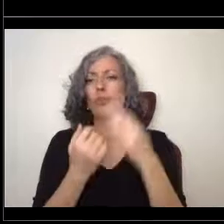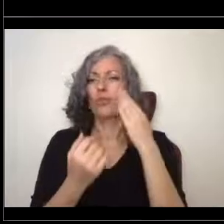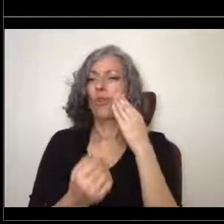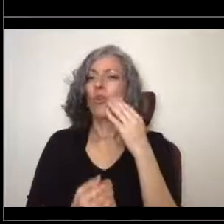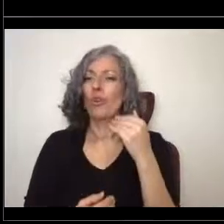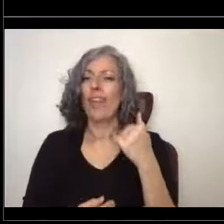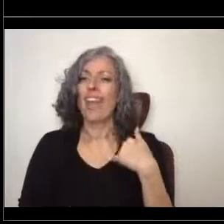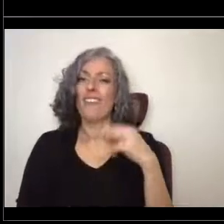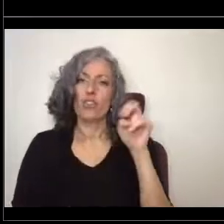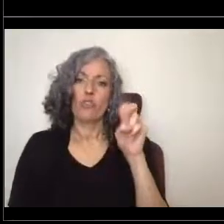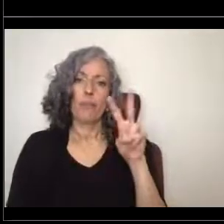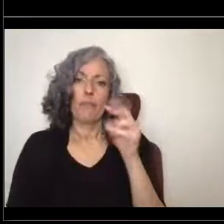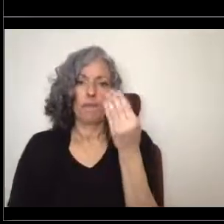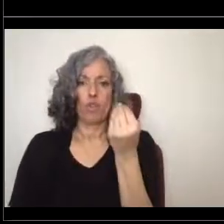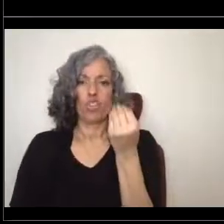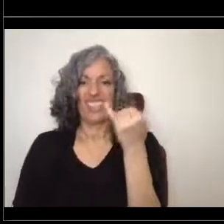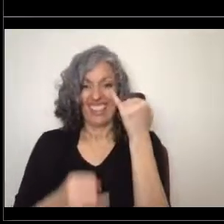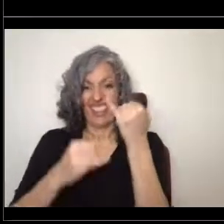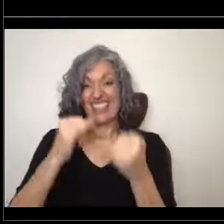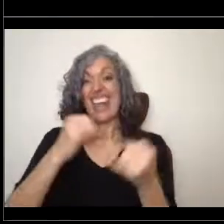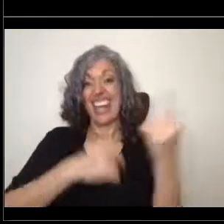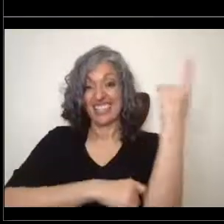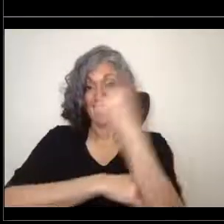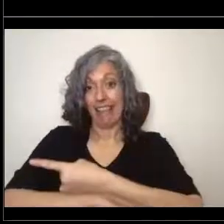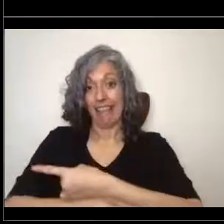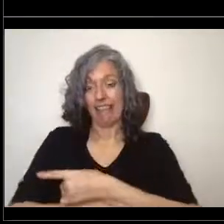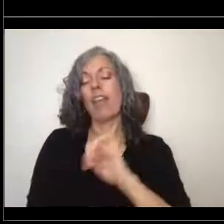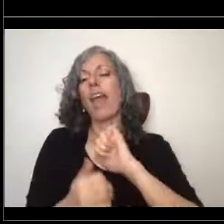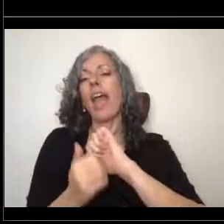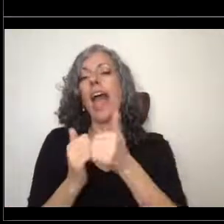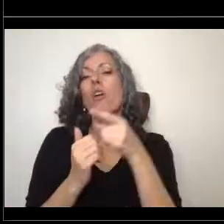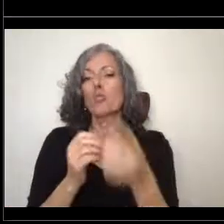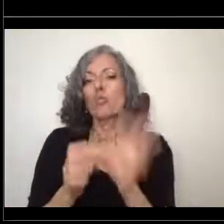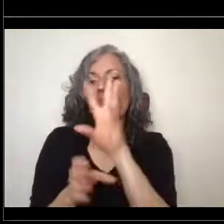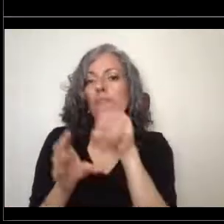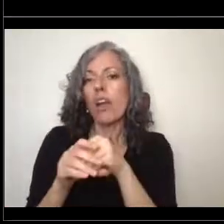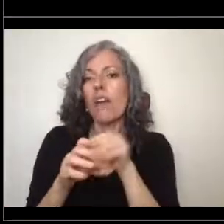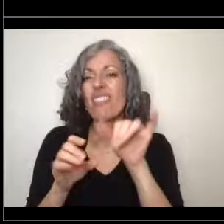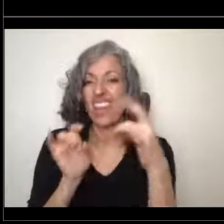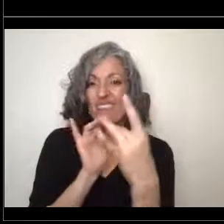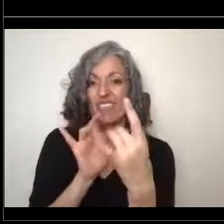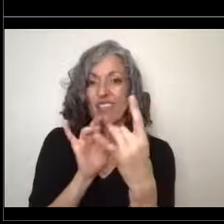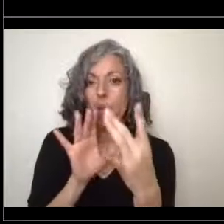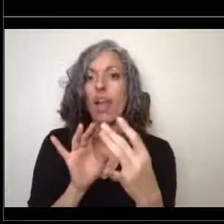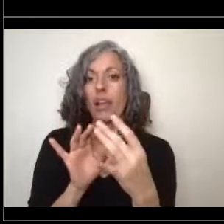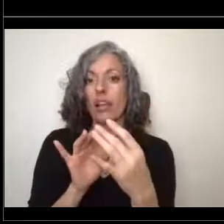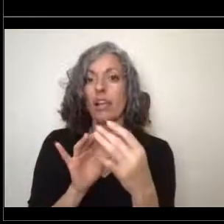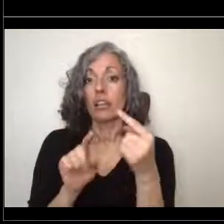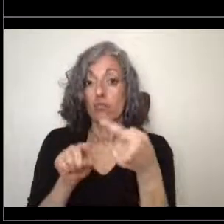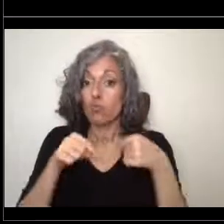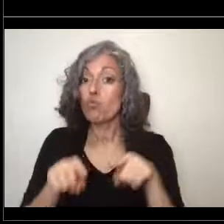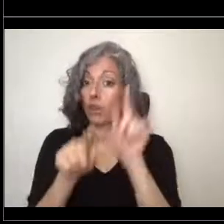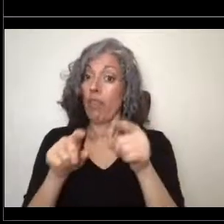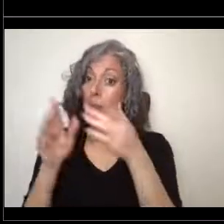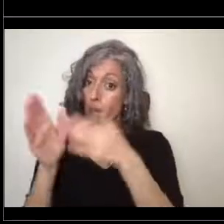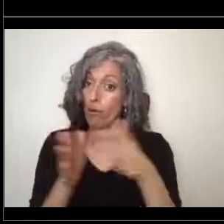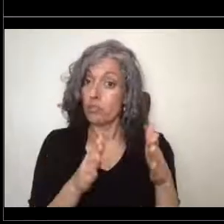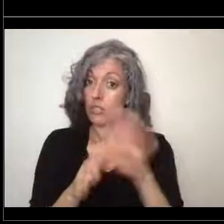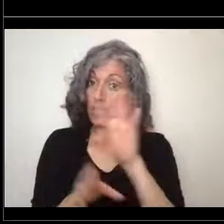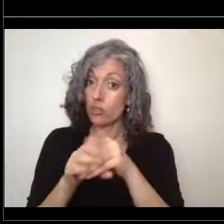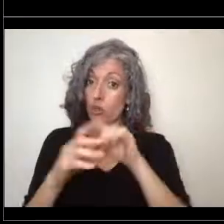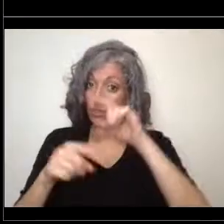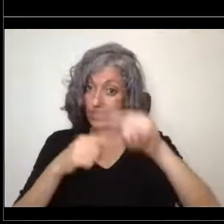for a deadline for comments, how will you incorporate the feedback that you hear during that process into your cycle